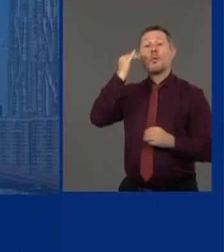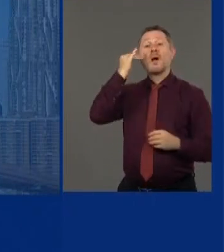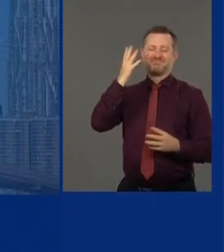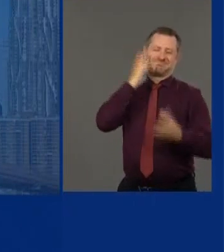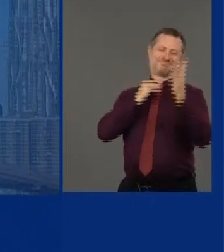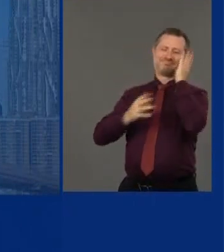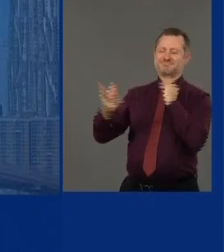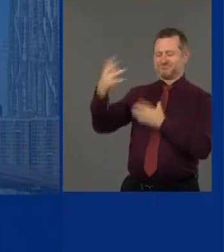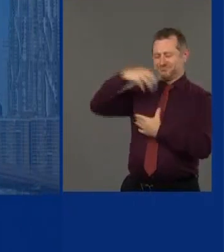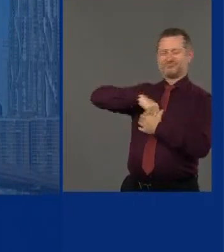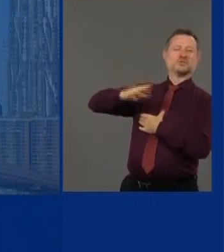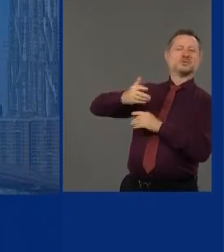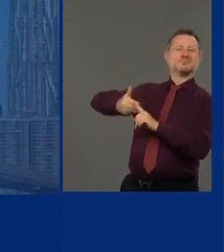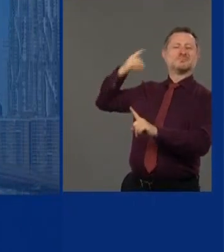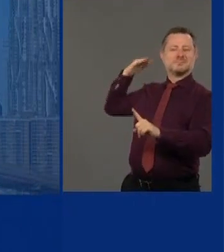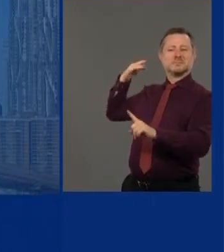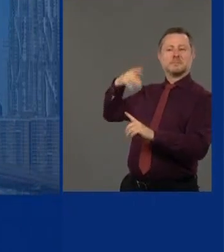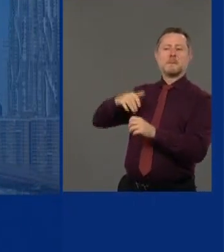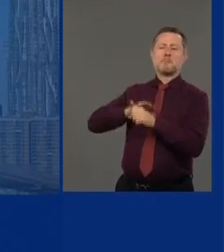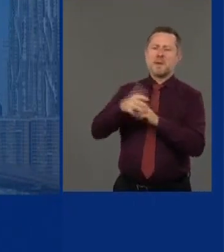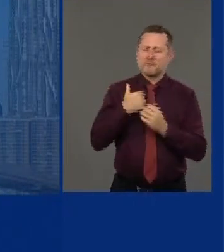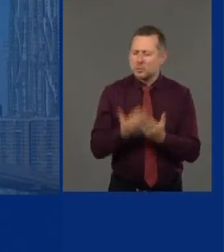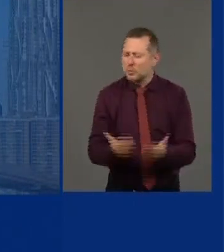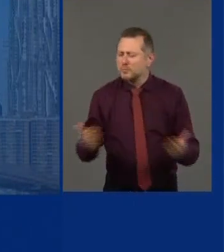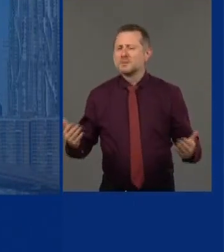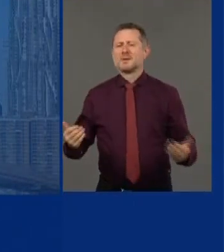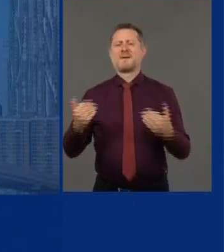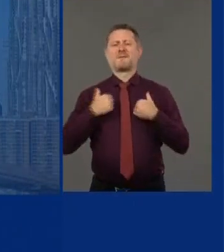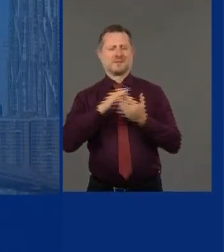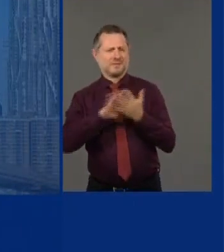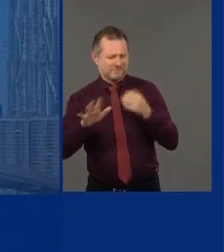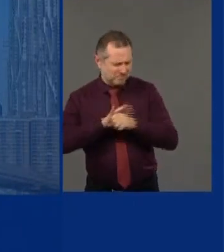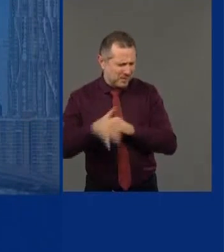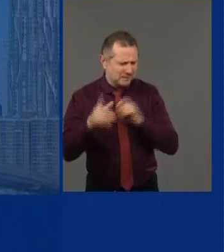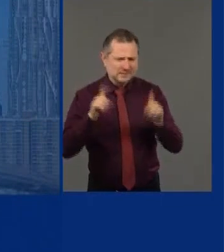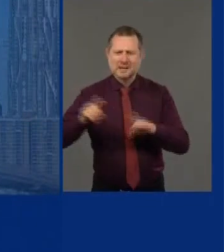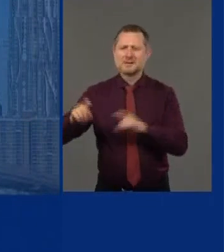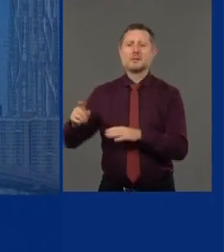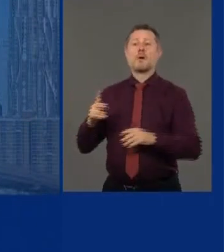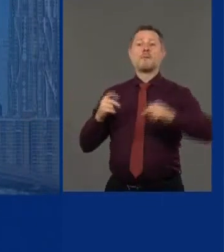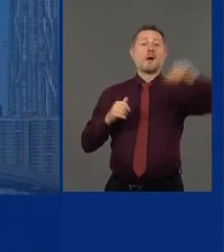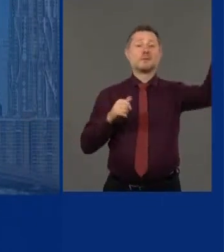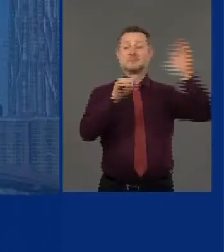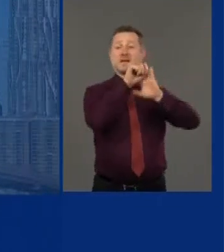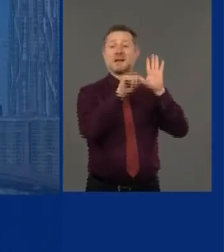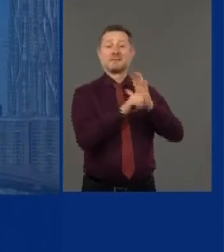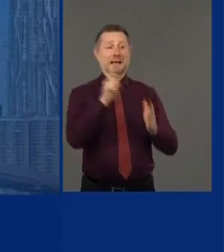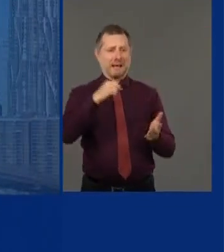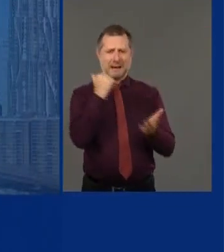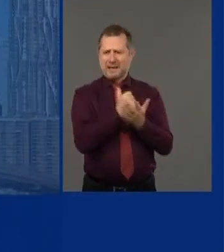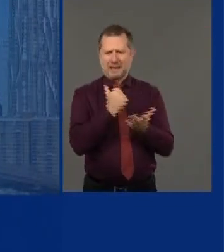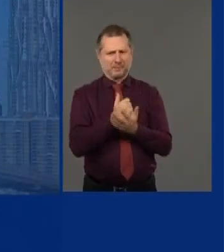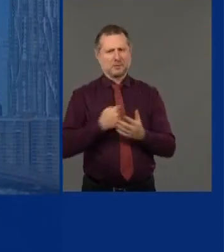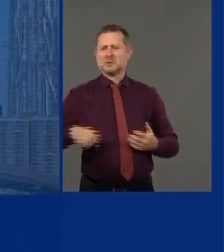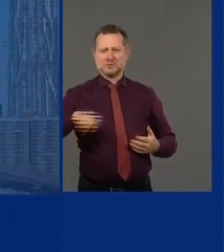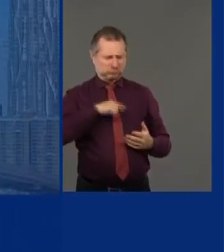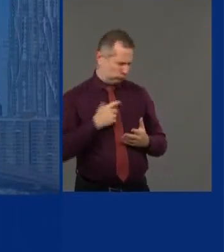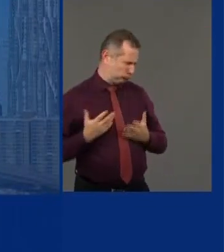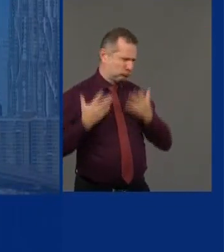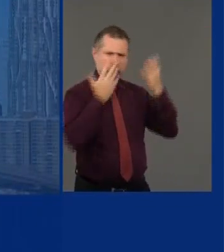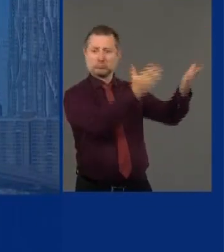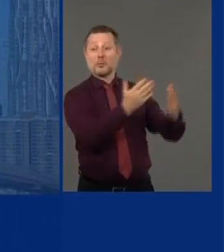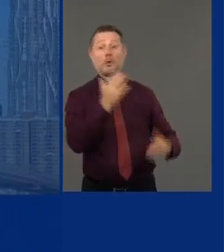equipment. We have testing capacity. So any state that needs help, we stand ready. I will never